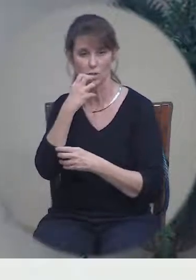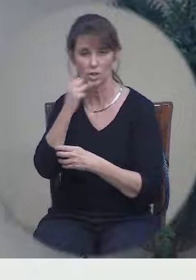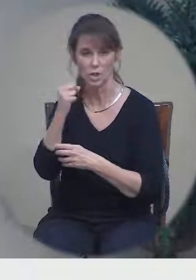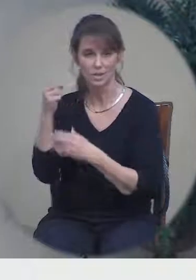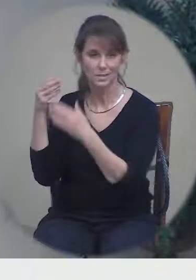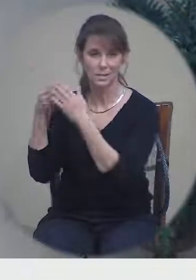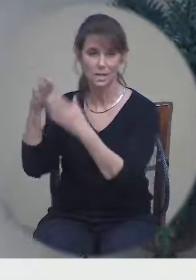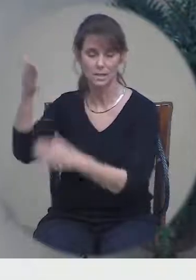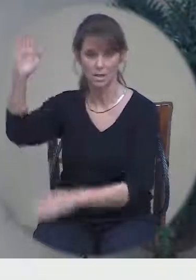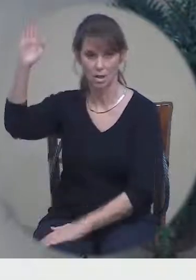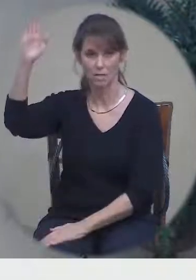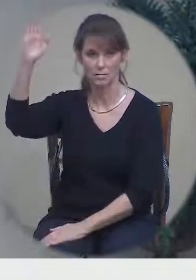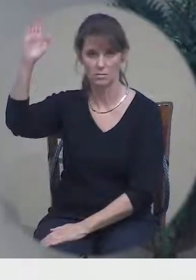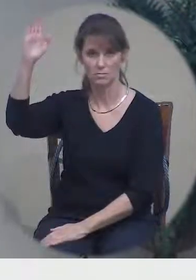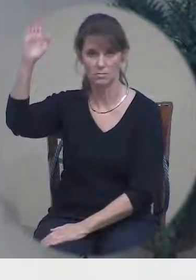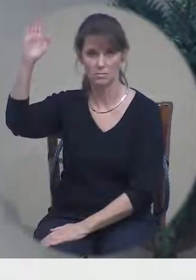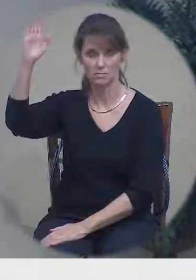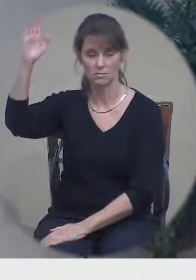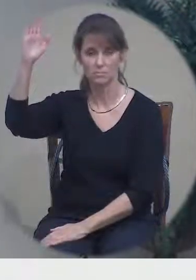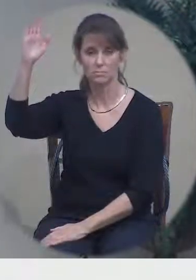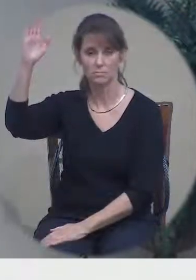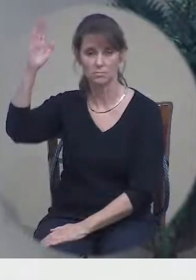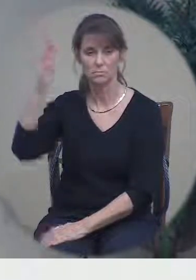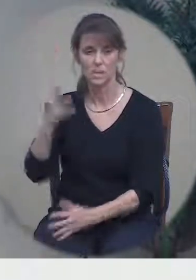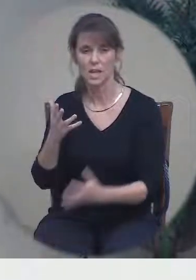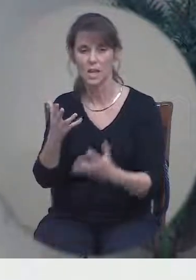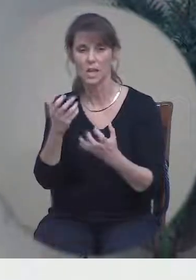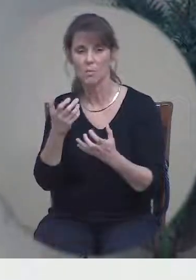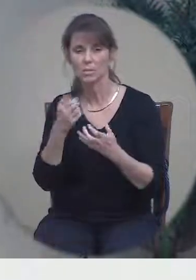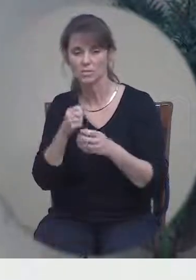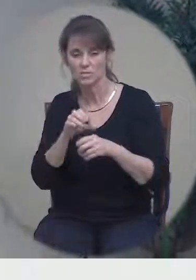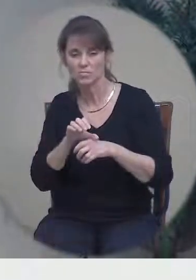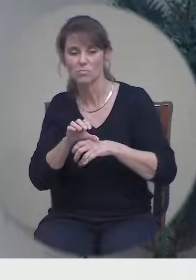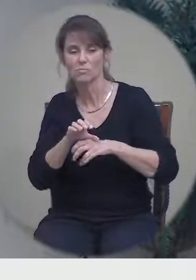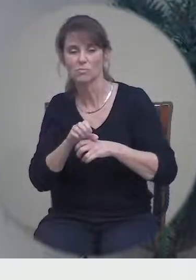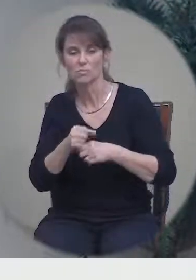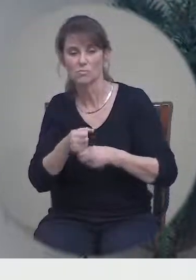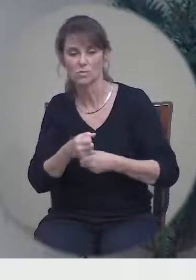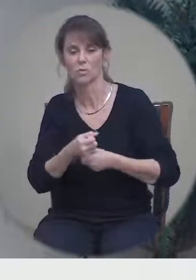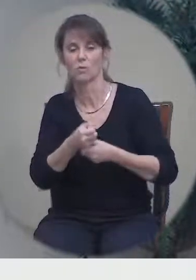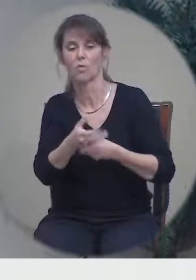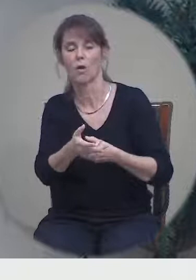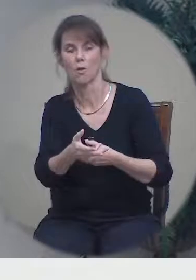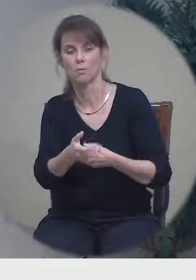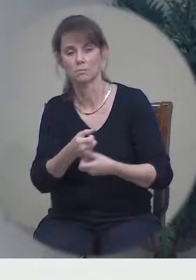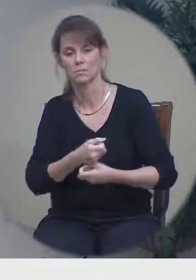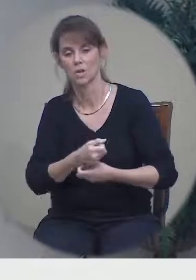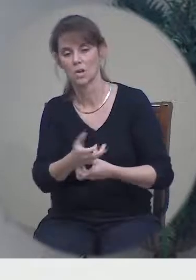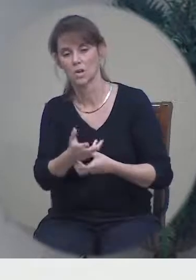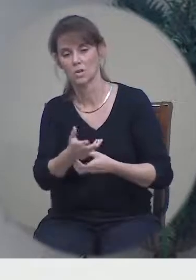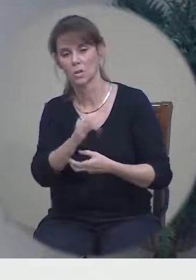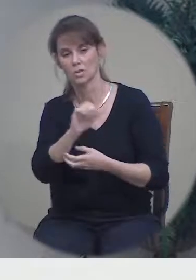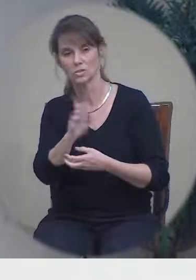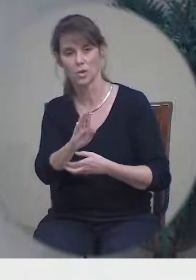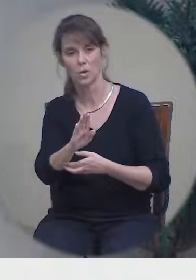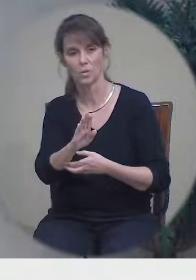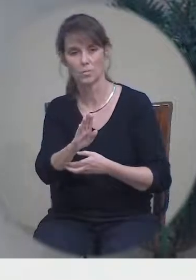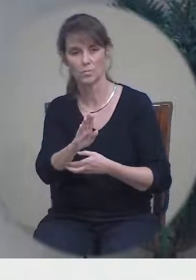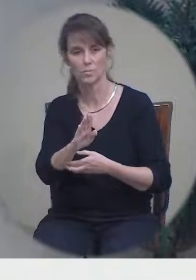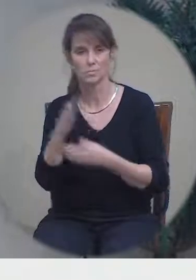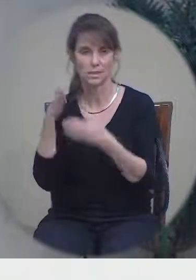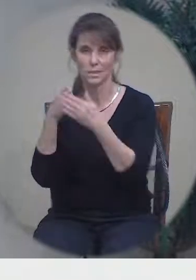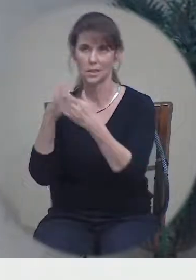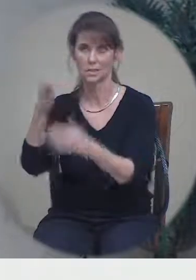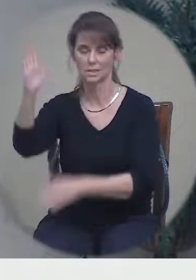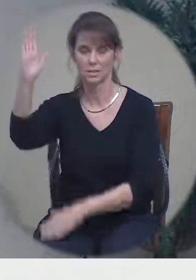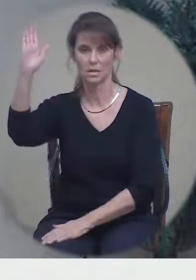what specifically is he wants to accomplish at this very point in Job chapter 1 and 2 is that he would